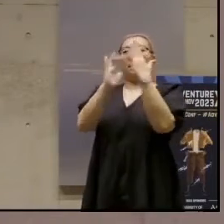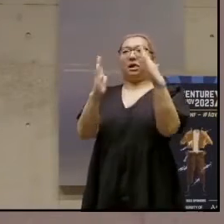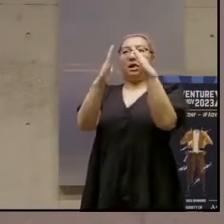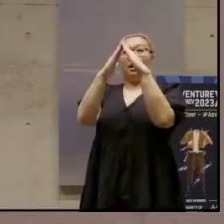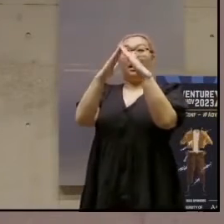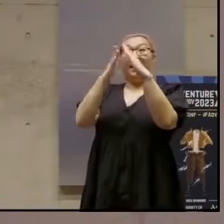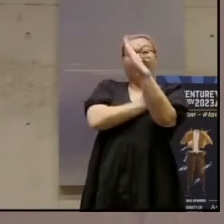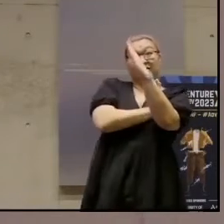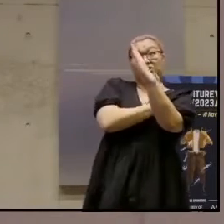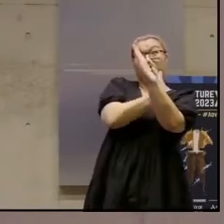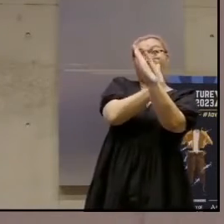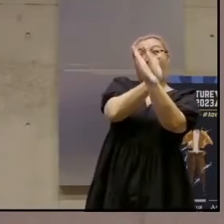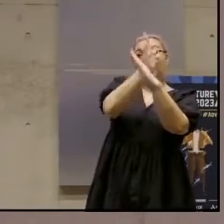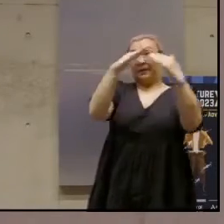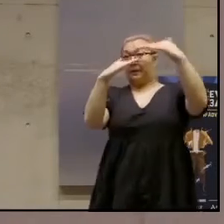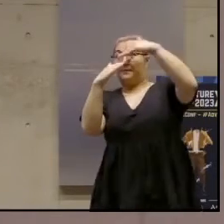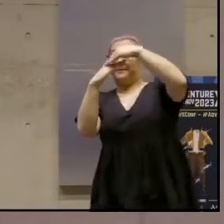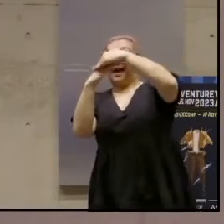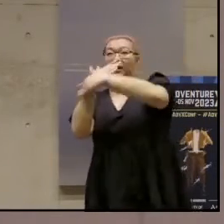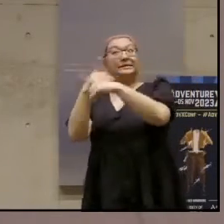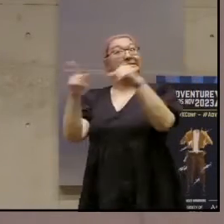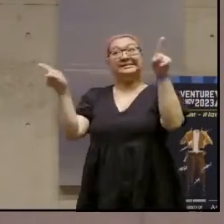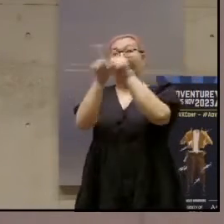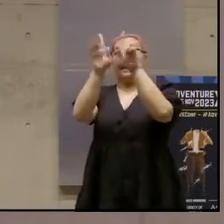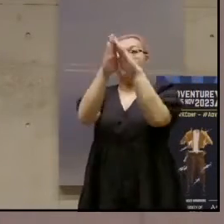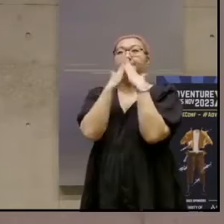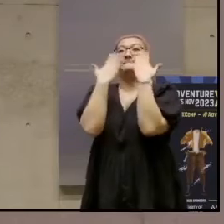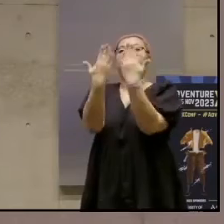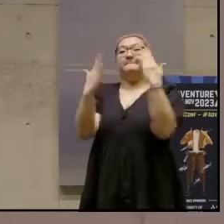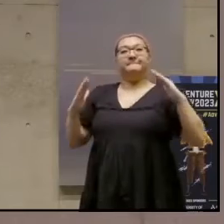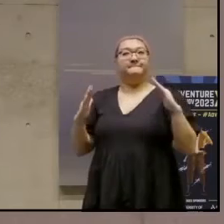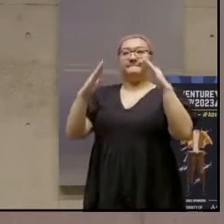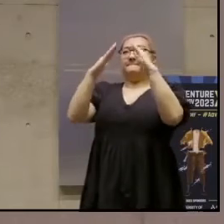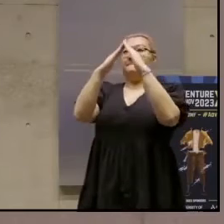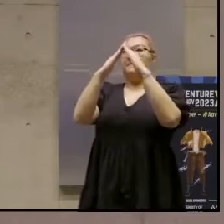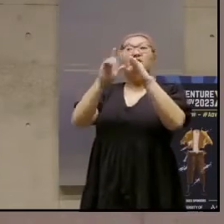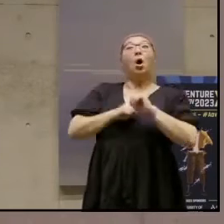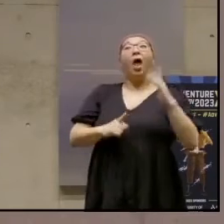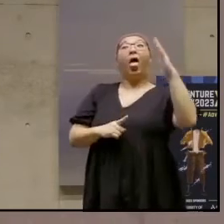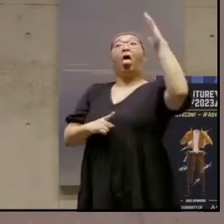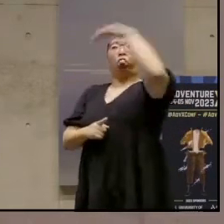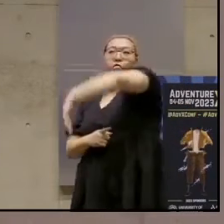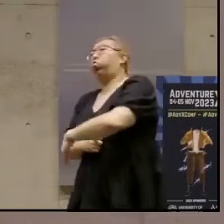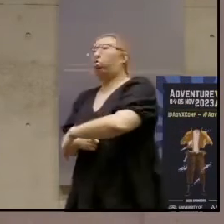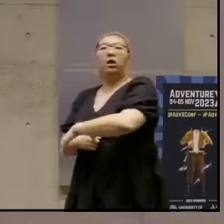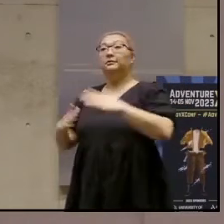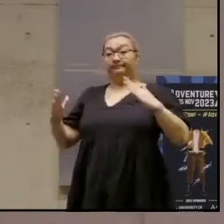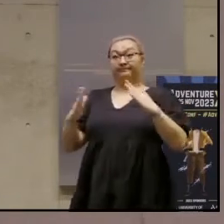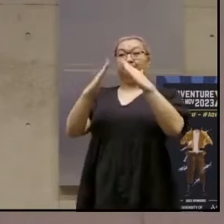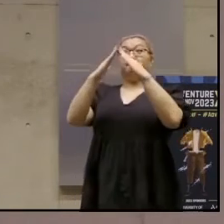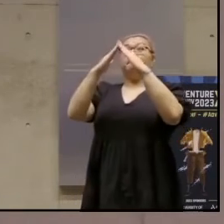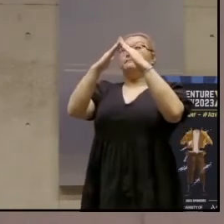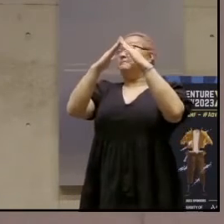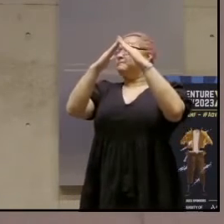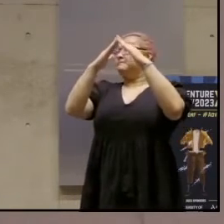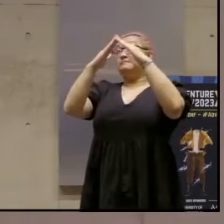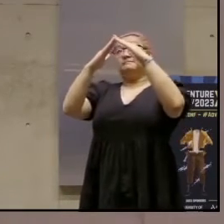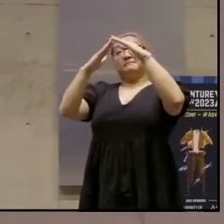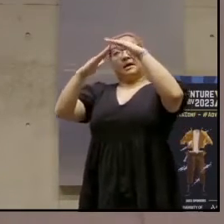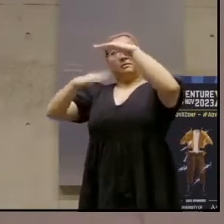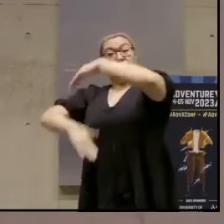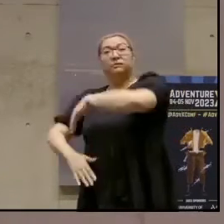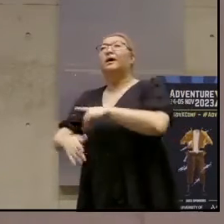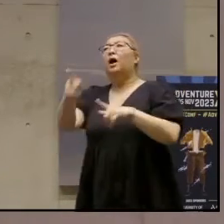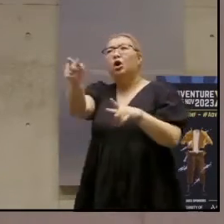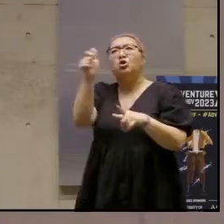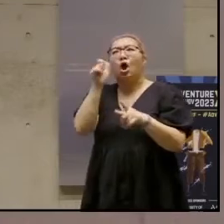back, okay? And this isn't going to sleep. This is a wave crashing on your fucking head. Anybody ever been tossed